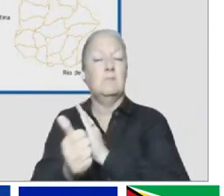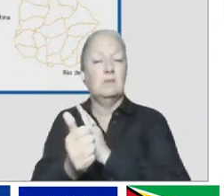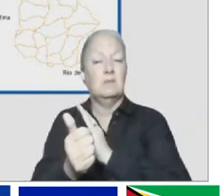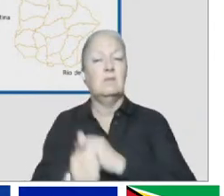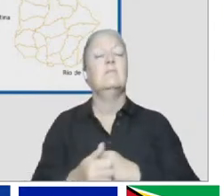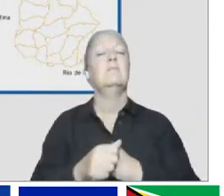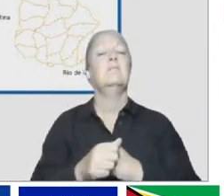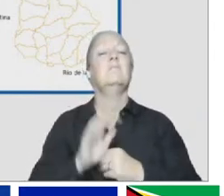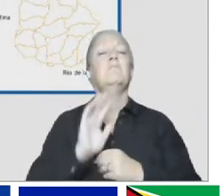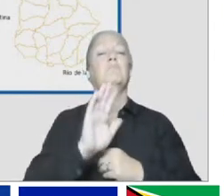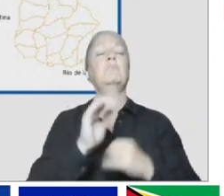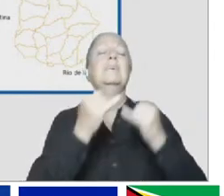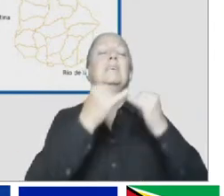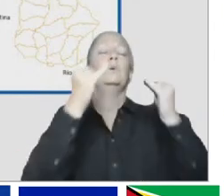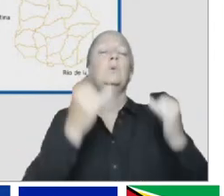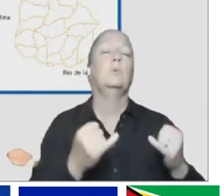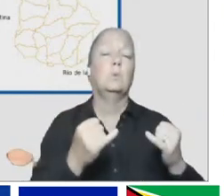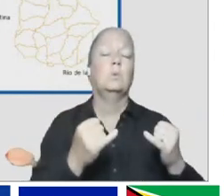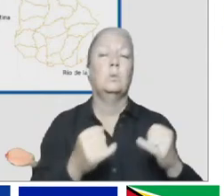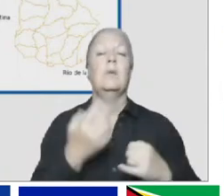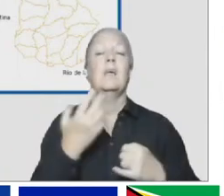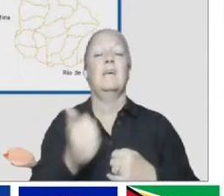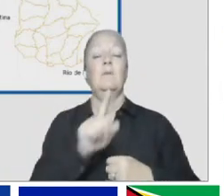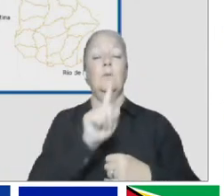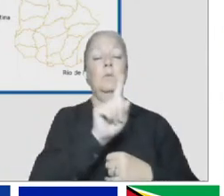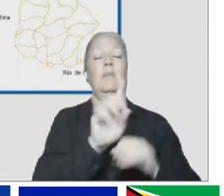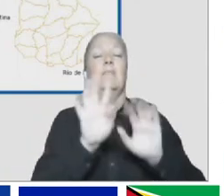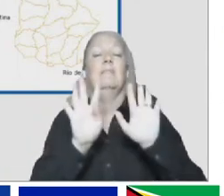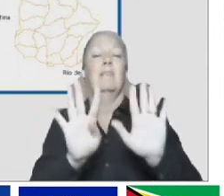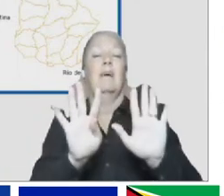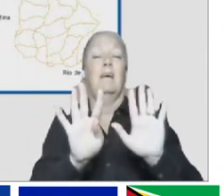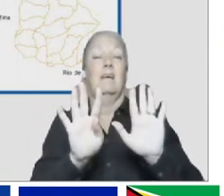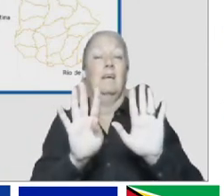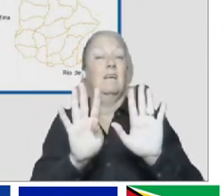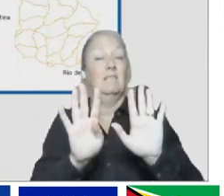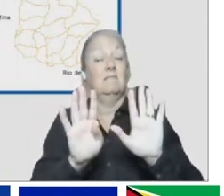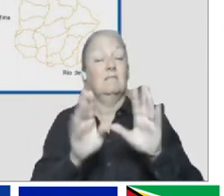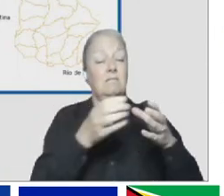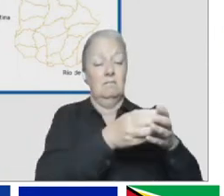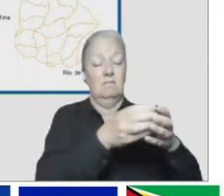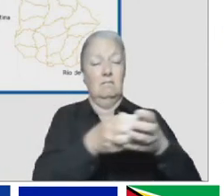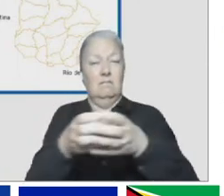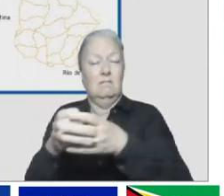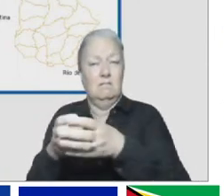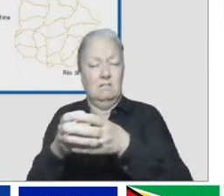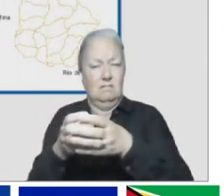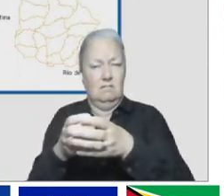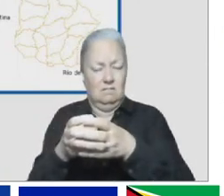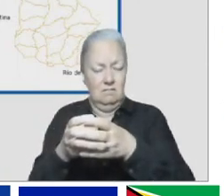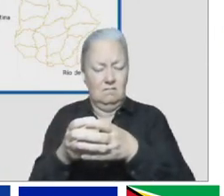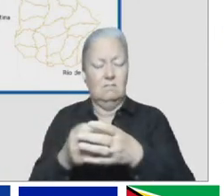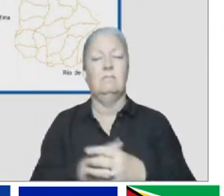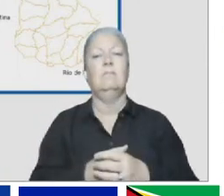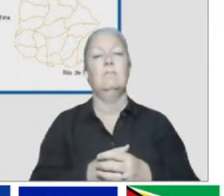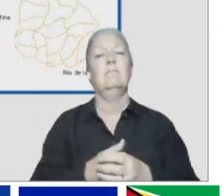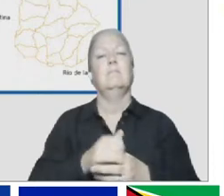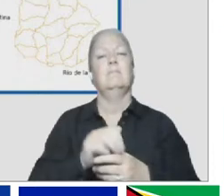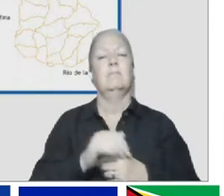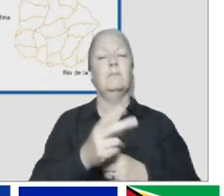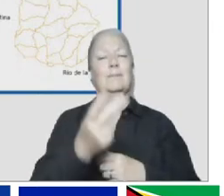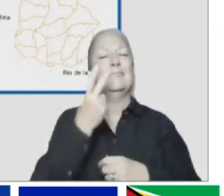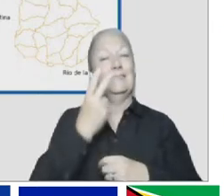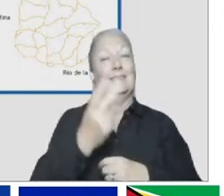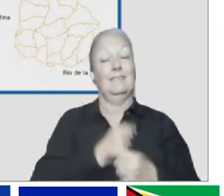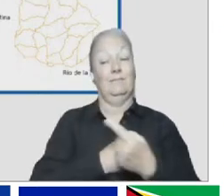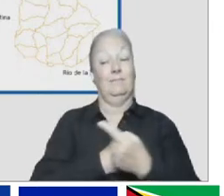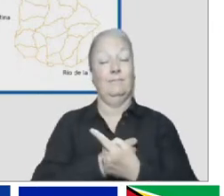19 departments, as seen in the lower right bottom part of the screen. Each department has a